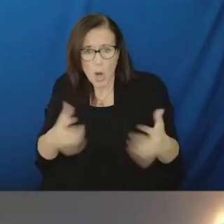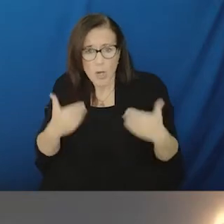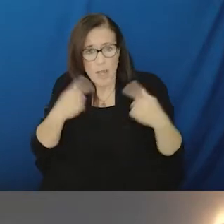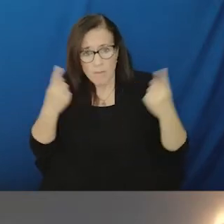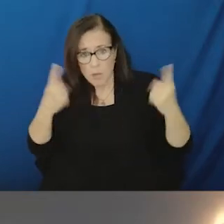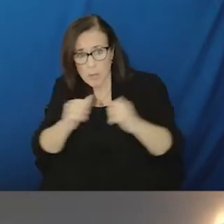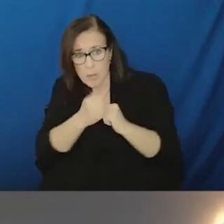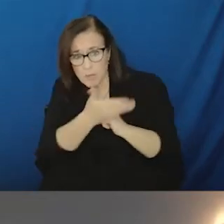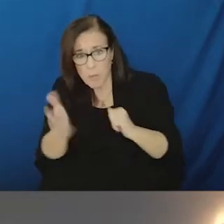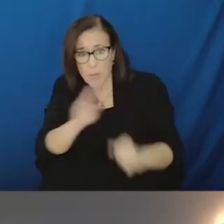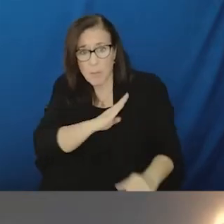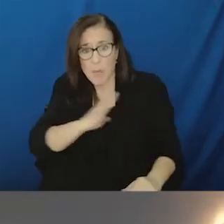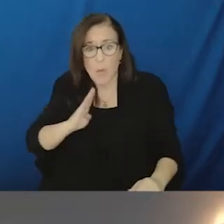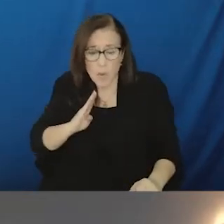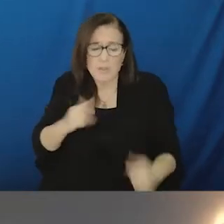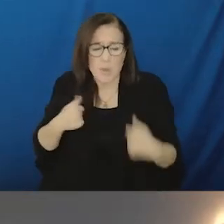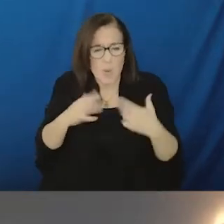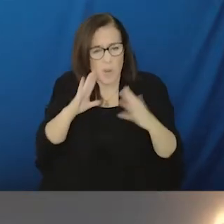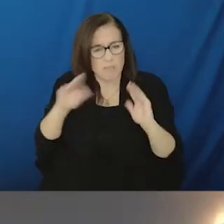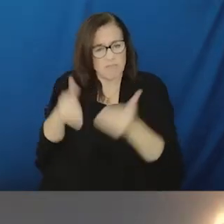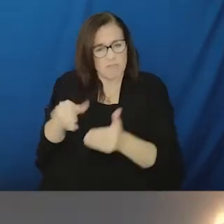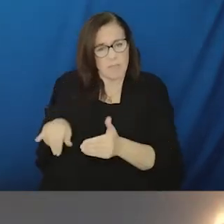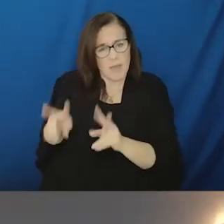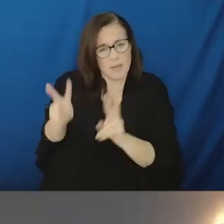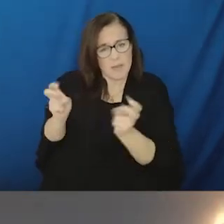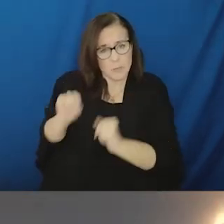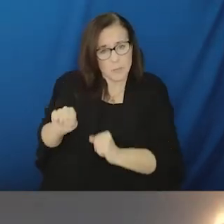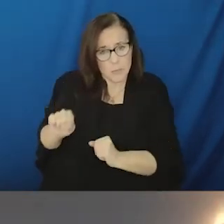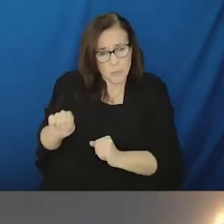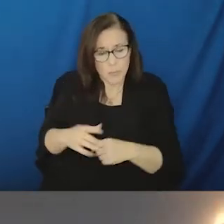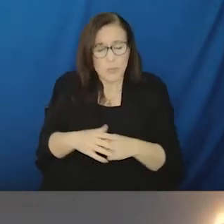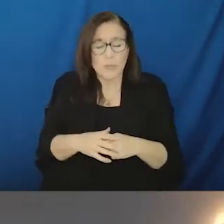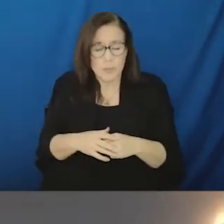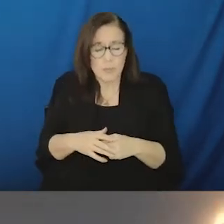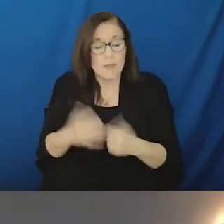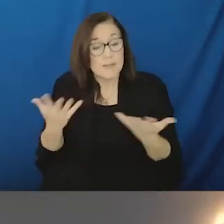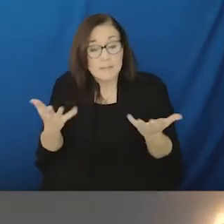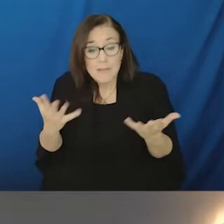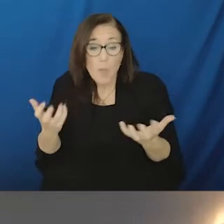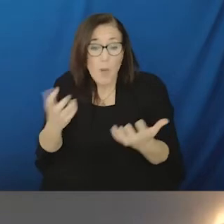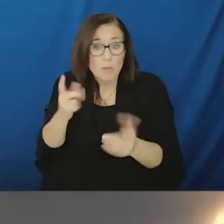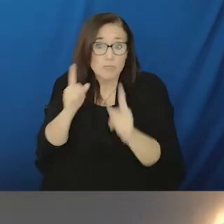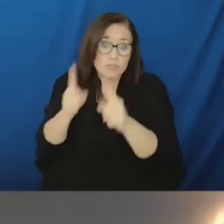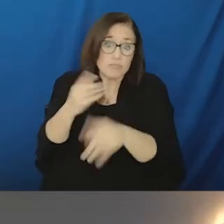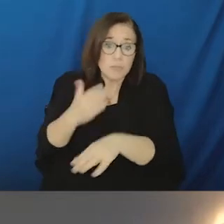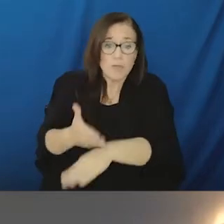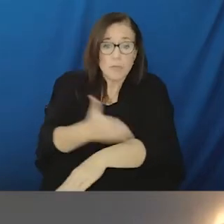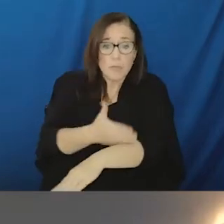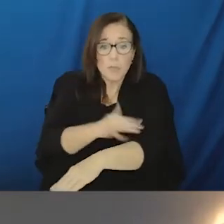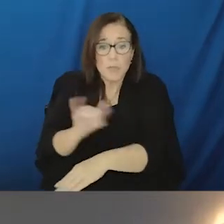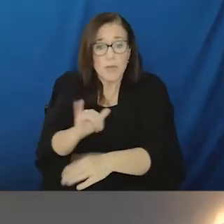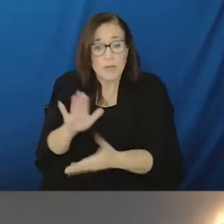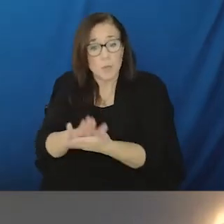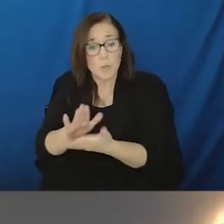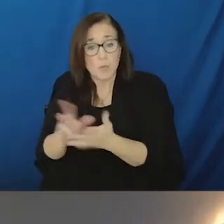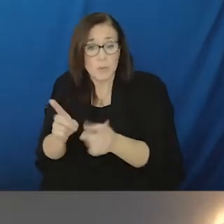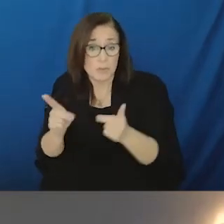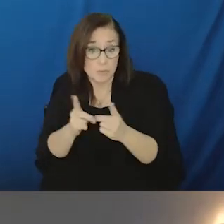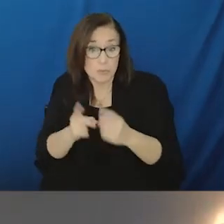see a focus on that and see how we can do better as a school district. And thank you very much.